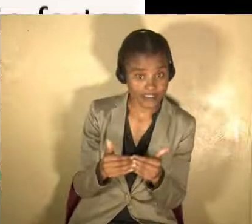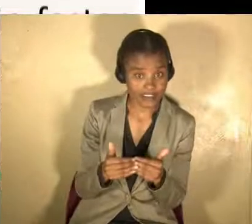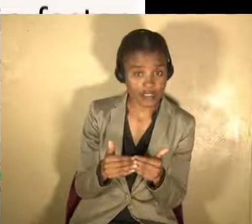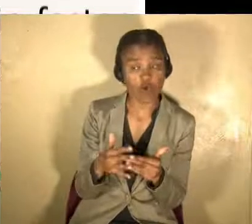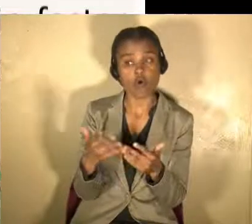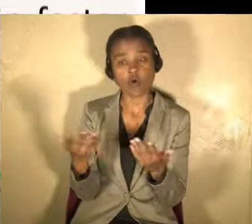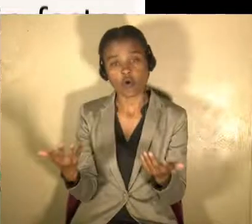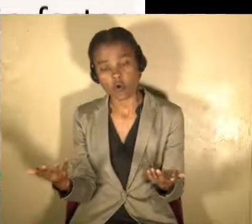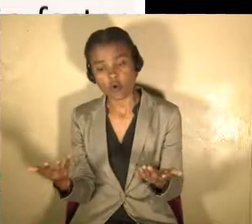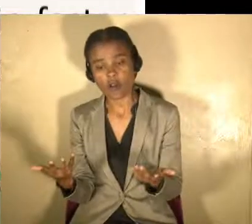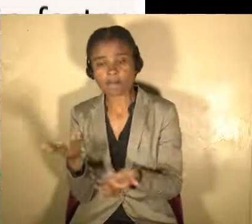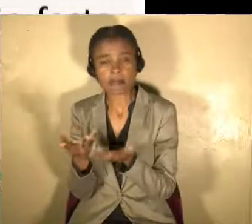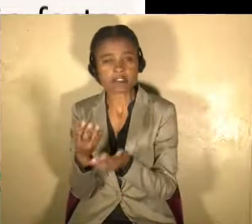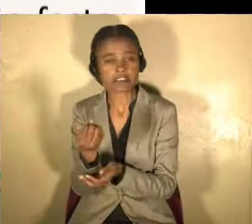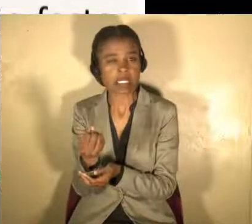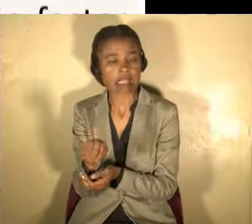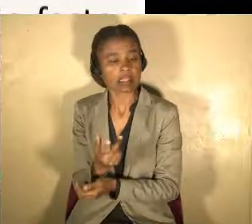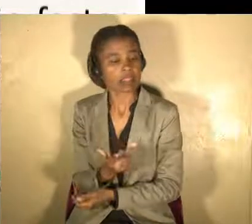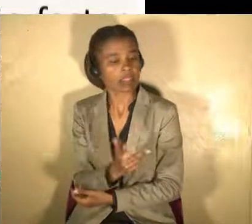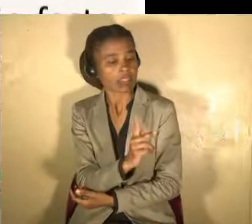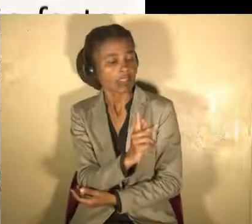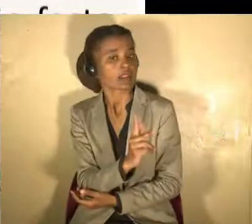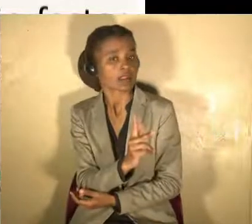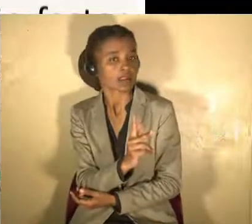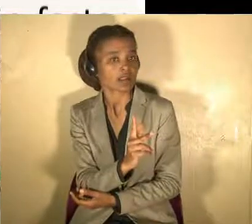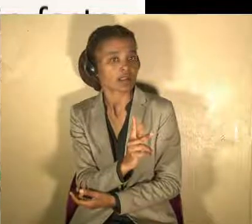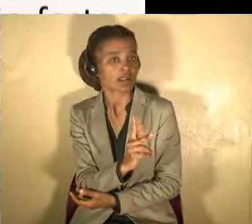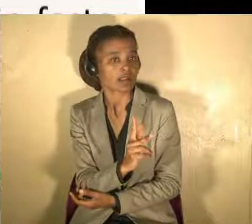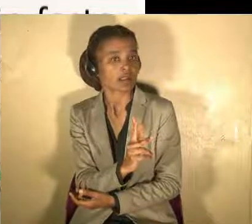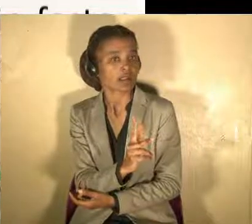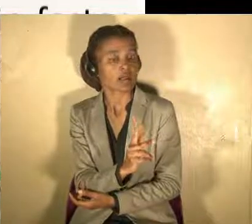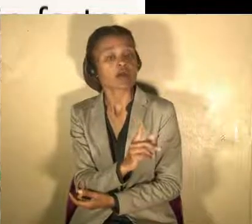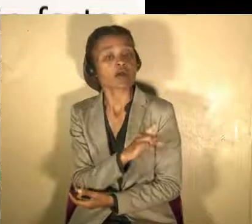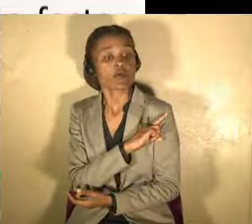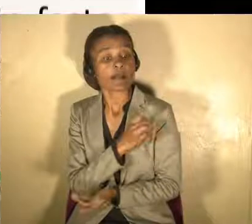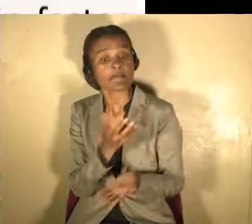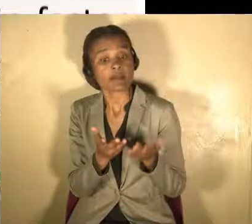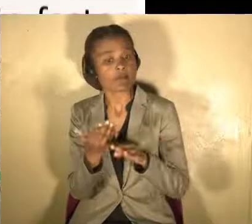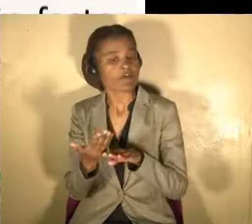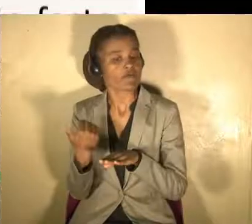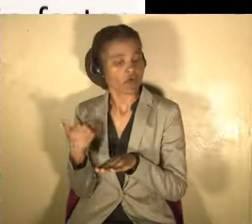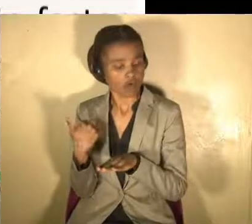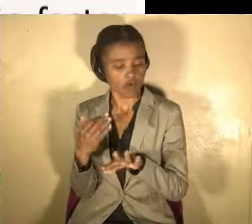the care of a family member. Okay? And